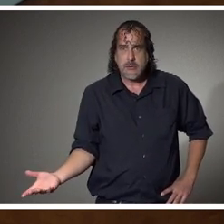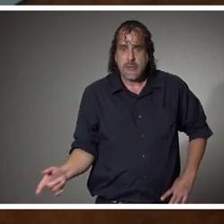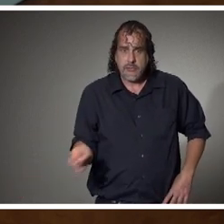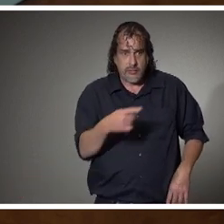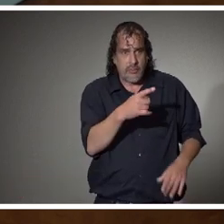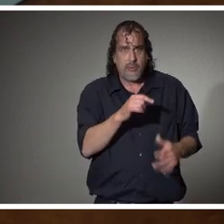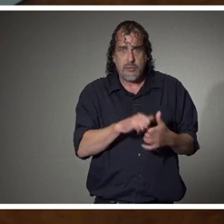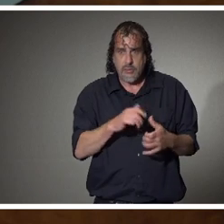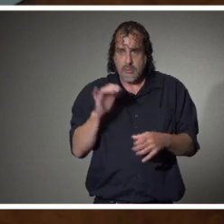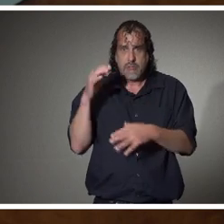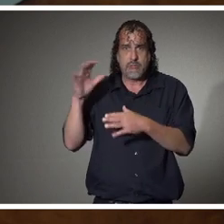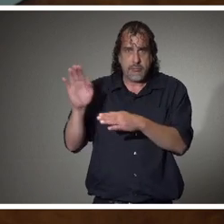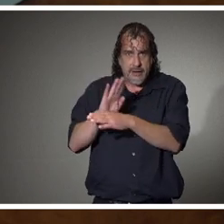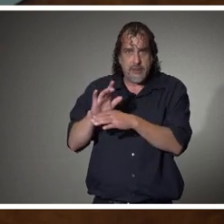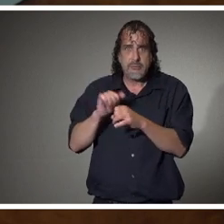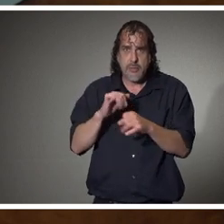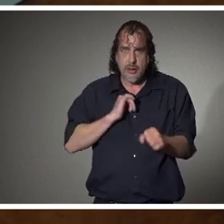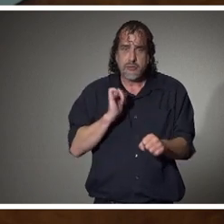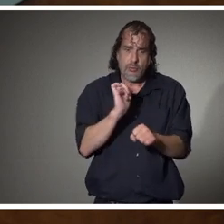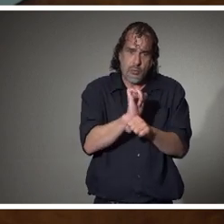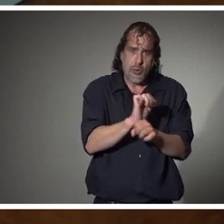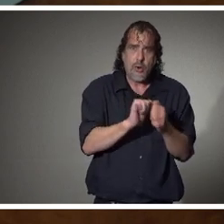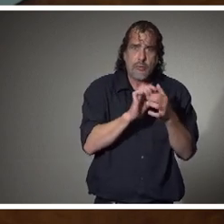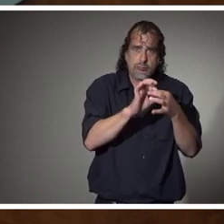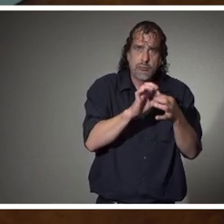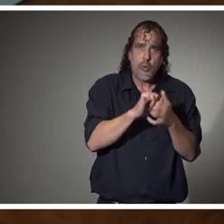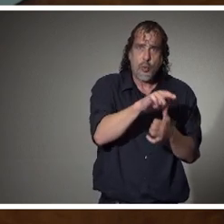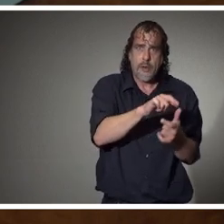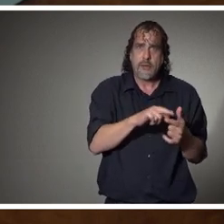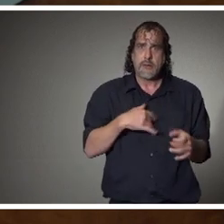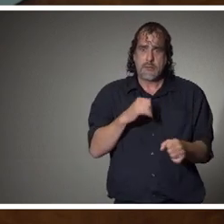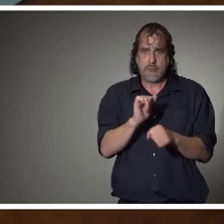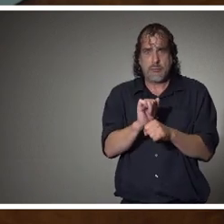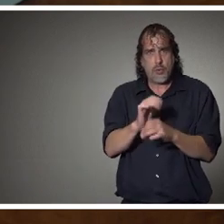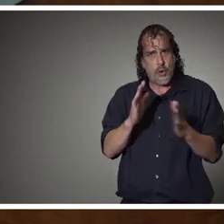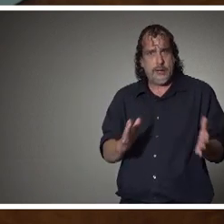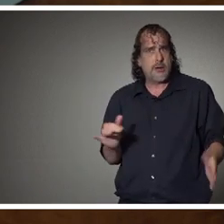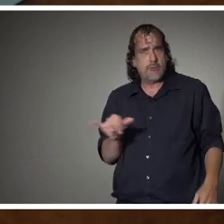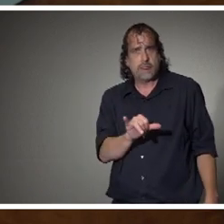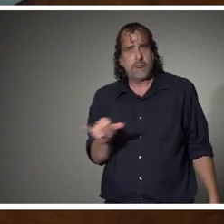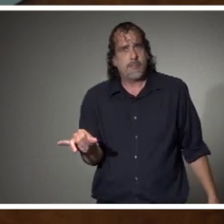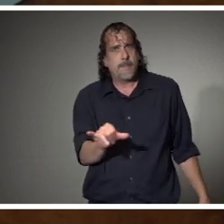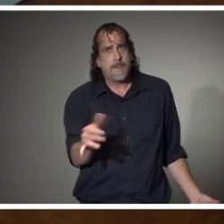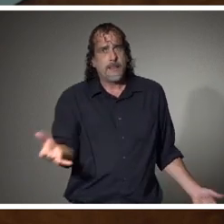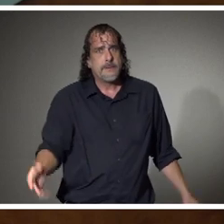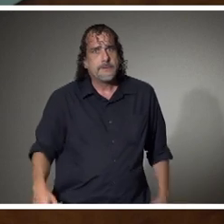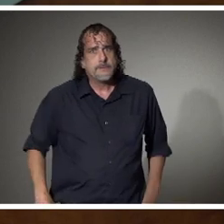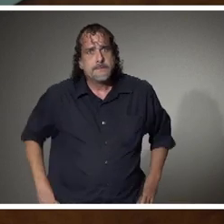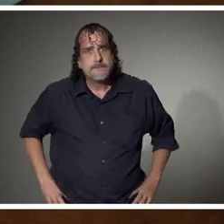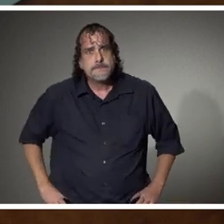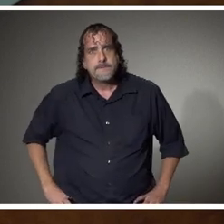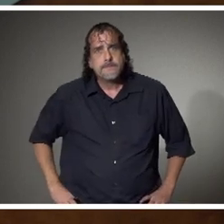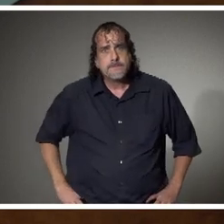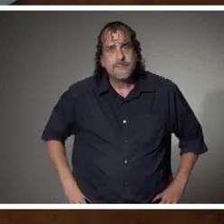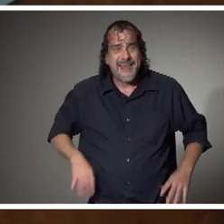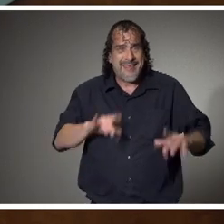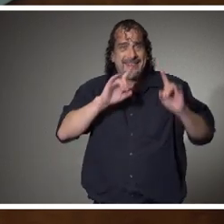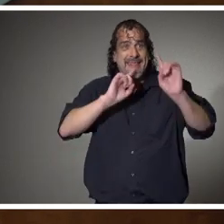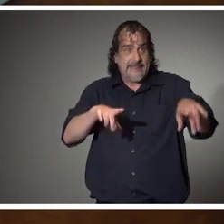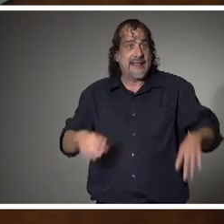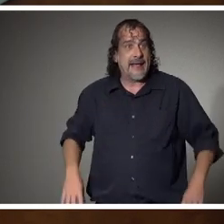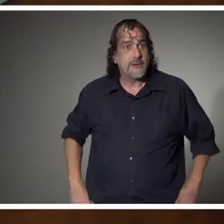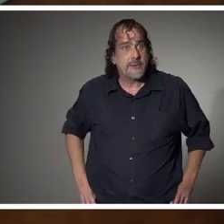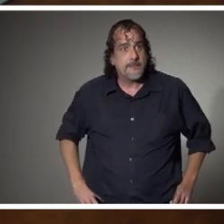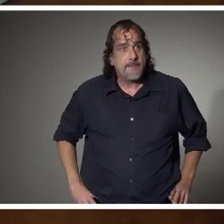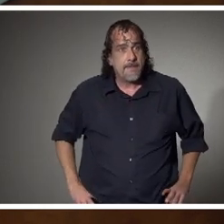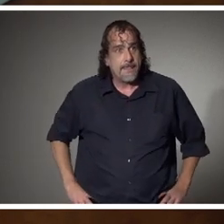their employer and try to do the right thing. But those that is the answer to both of those questions. Thank